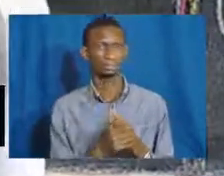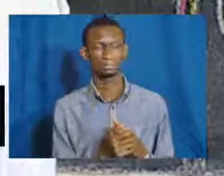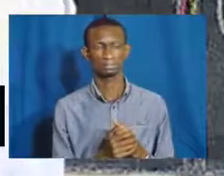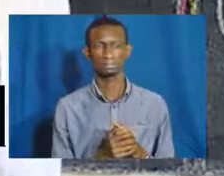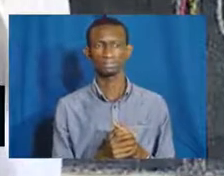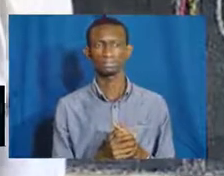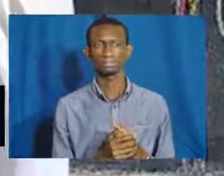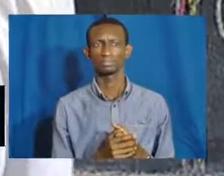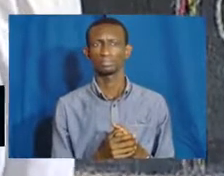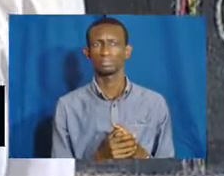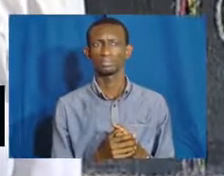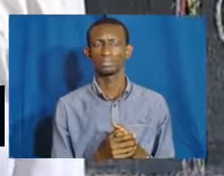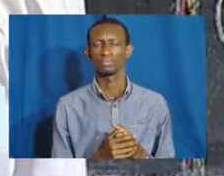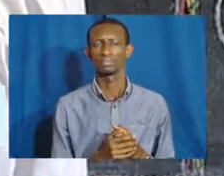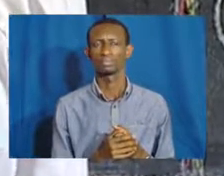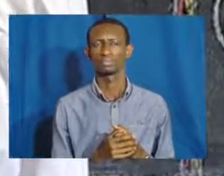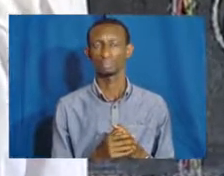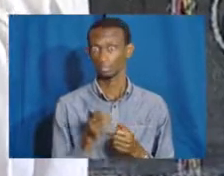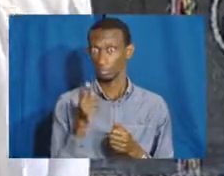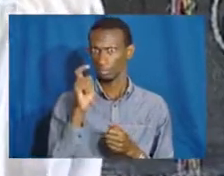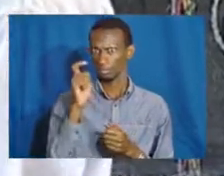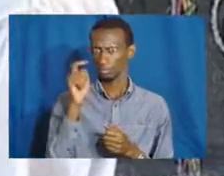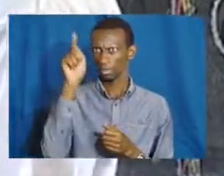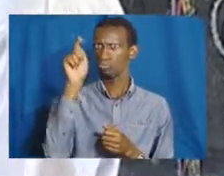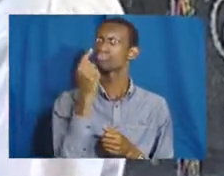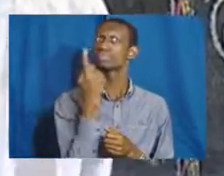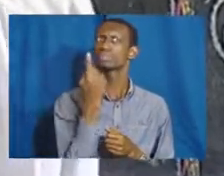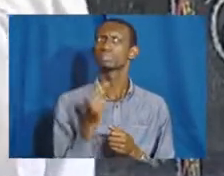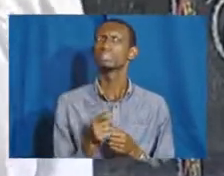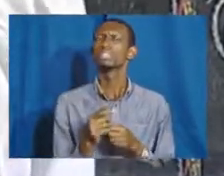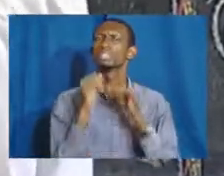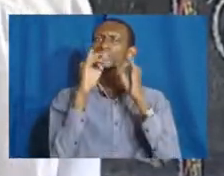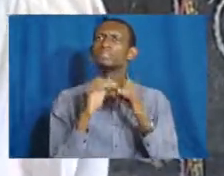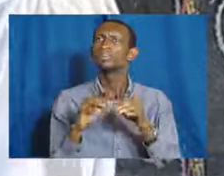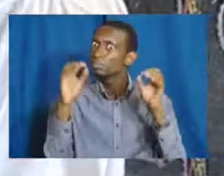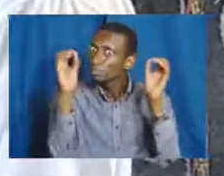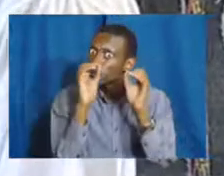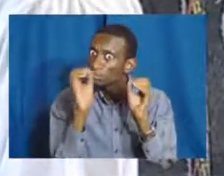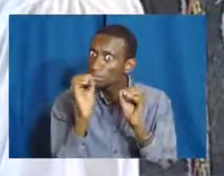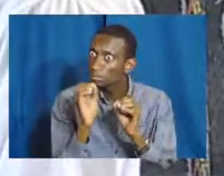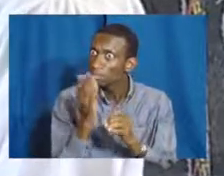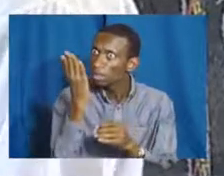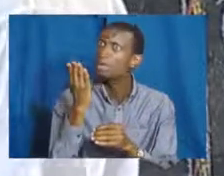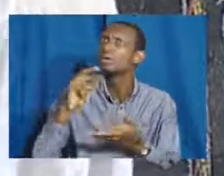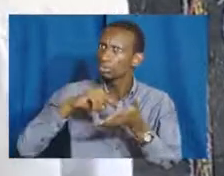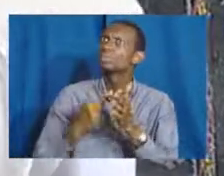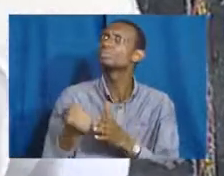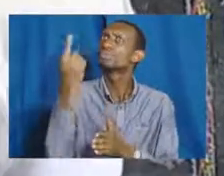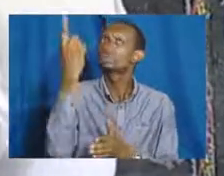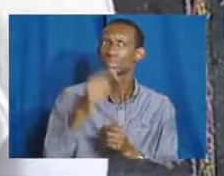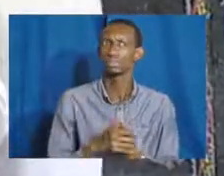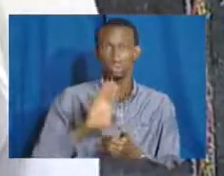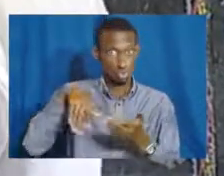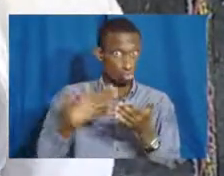And the power of that variable is 1. When there is nothing, means there is 1. So all